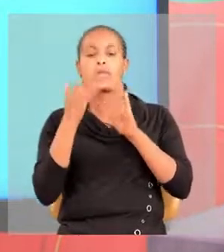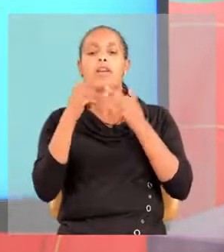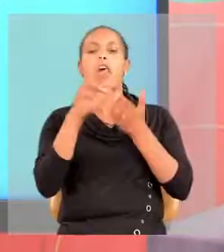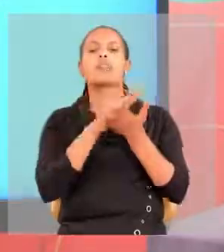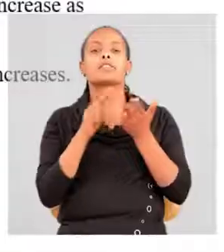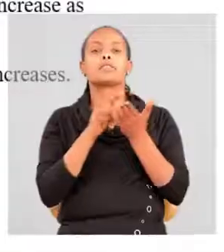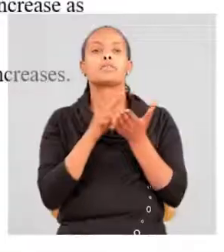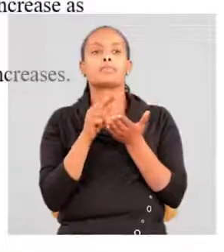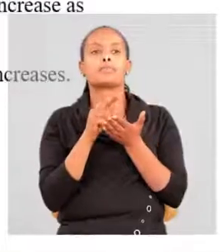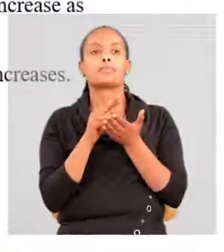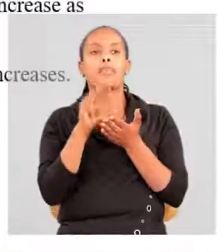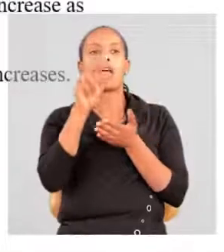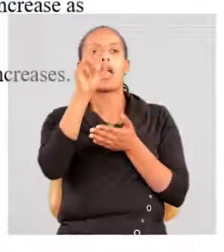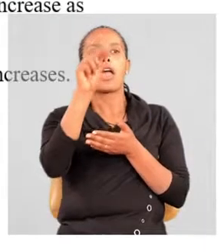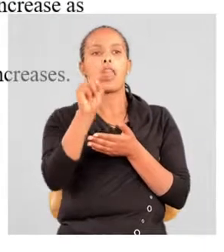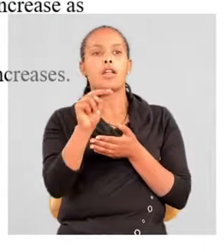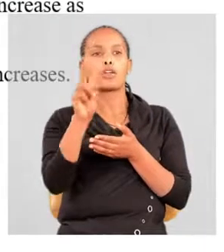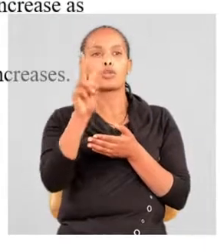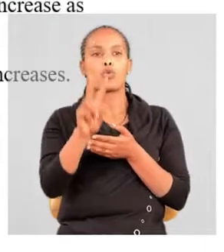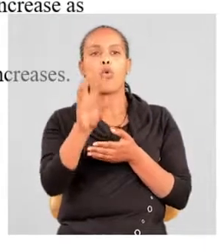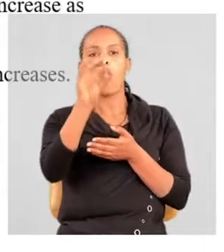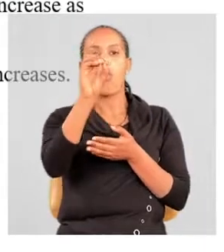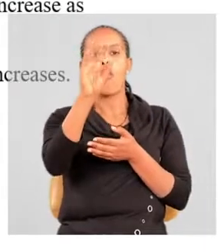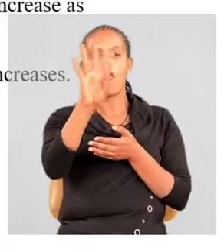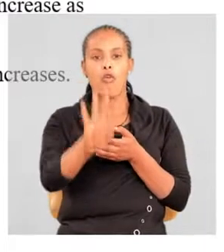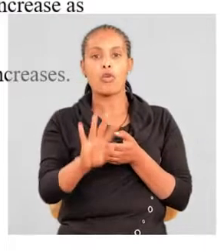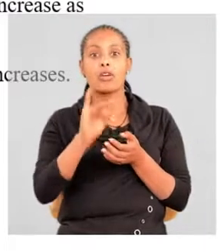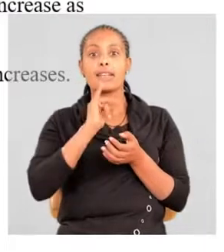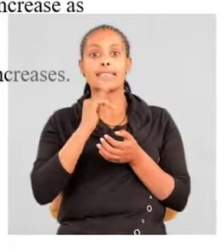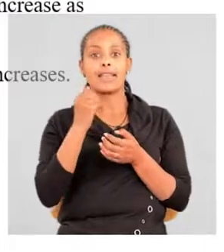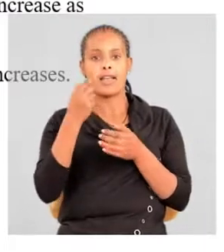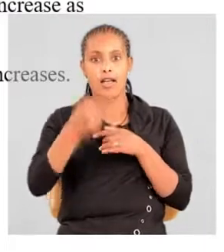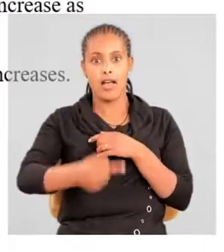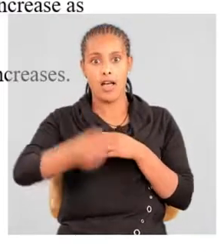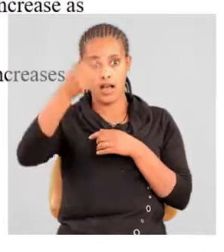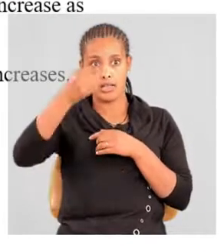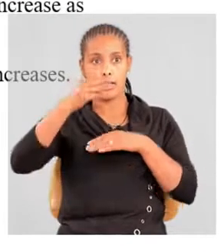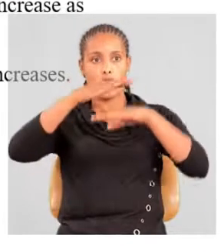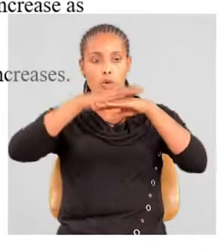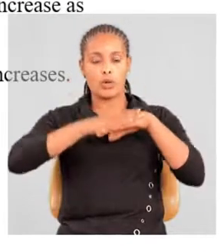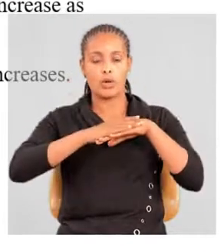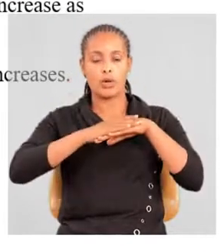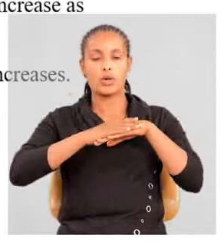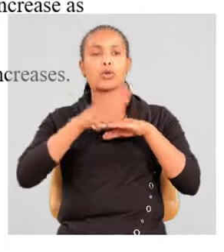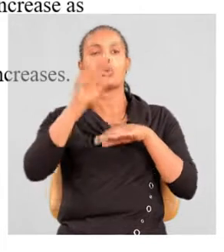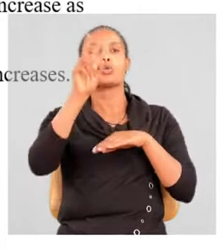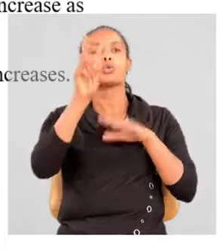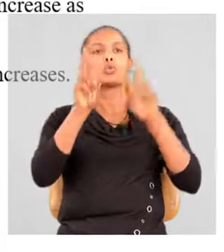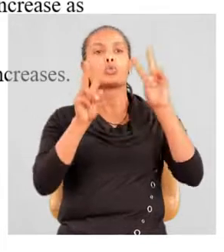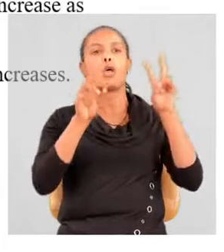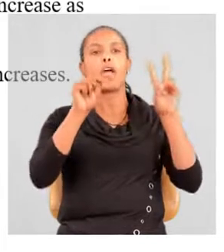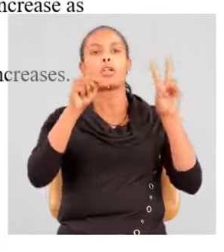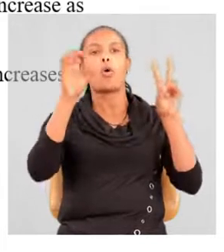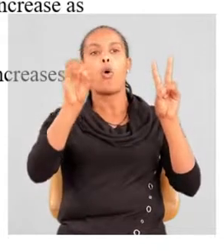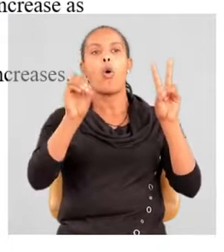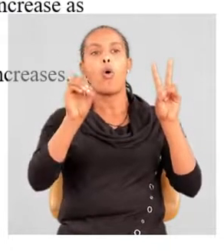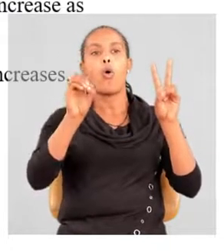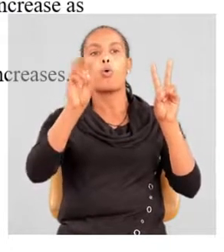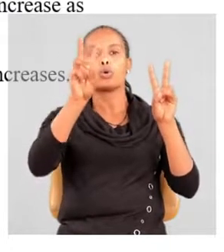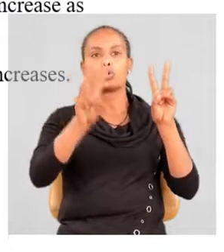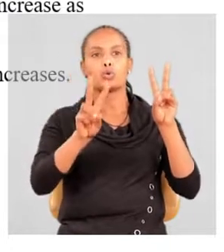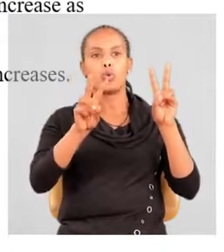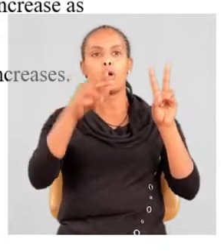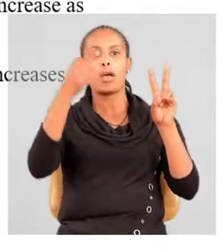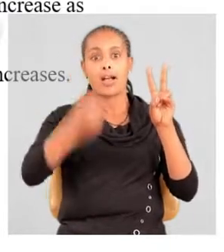reaction. N2, O4 is a gas in equilibrium with 2NO2 gas.